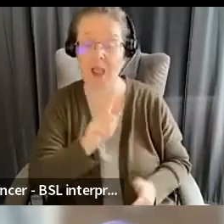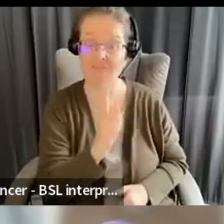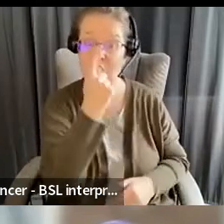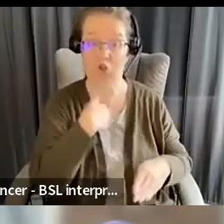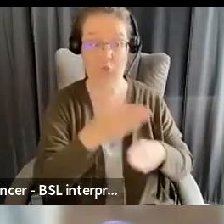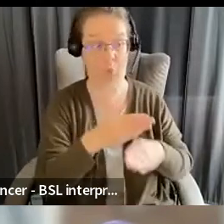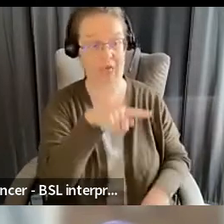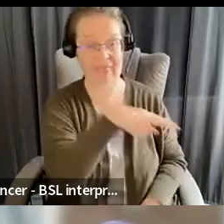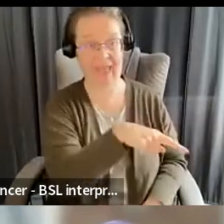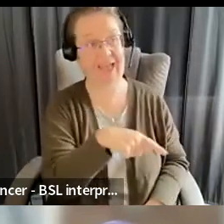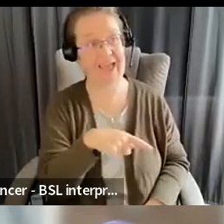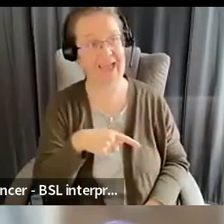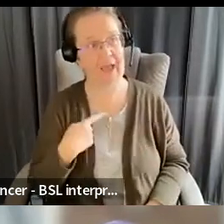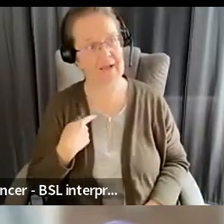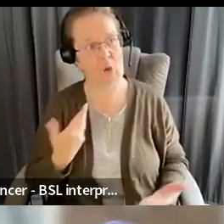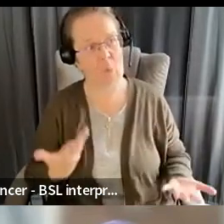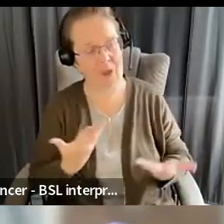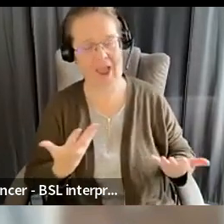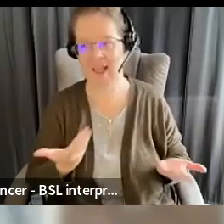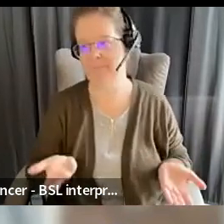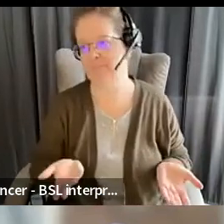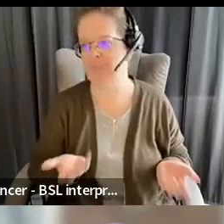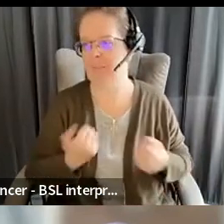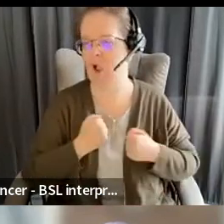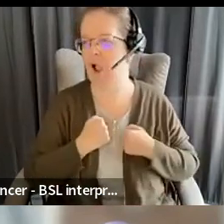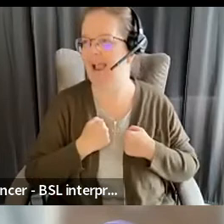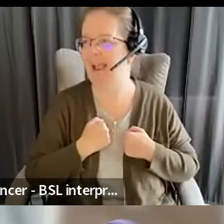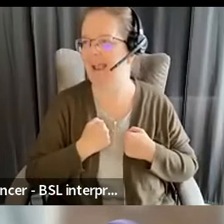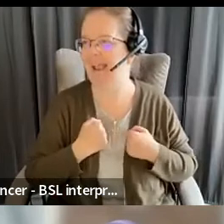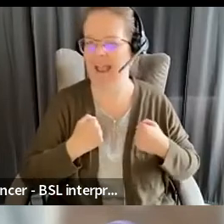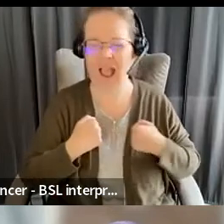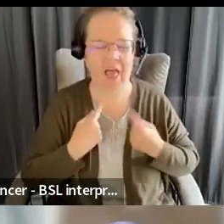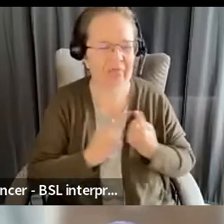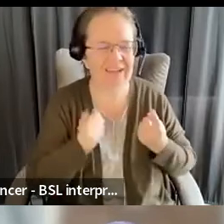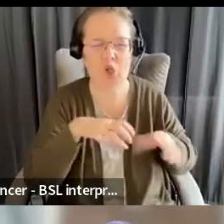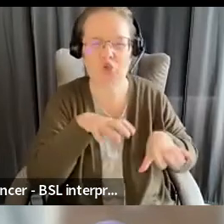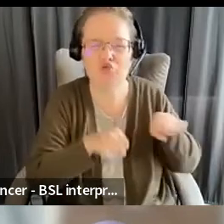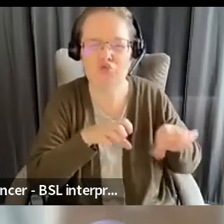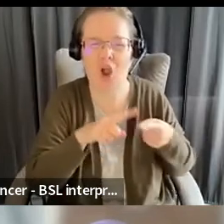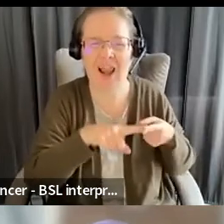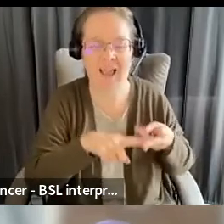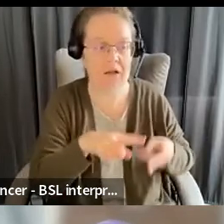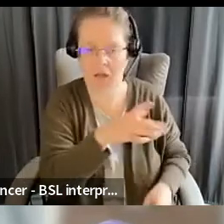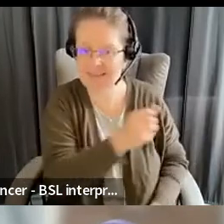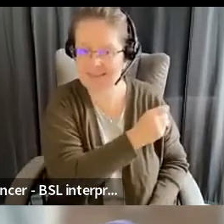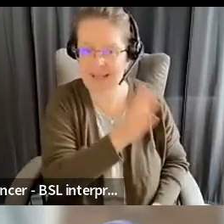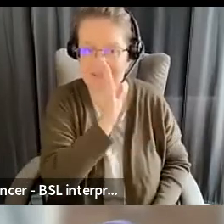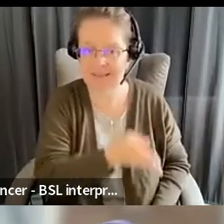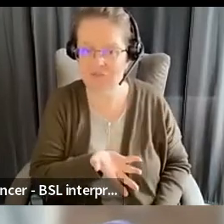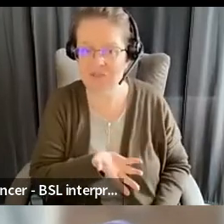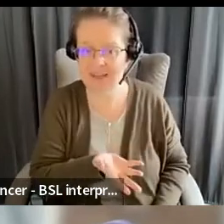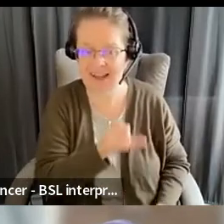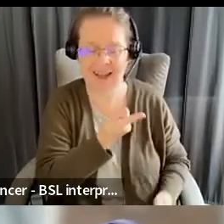at where my kind of some of the things that I struggle with have actually been taken seriously and